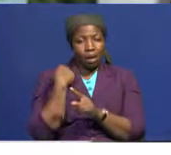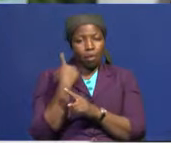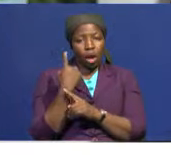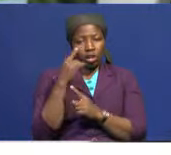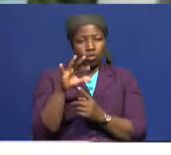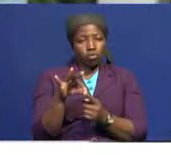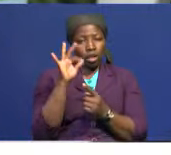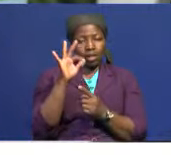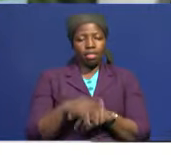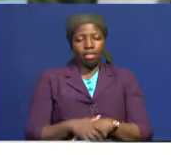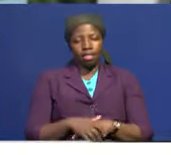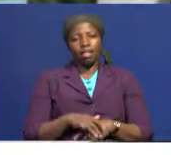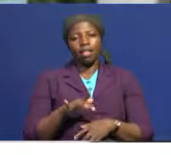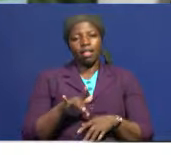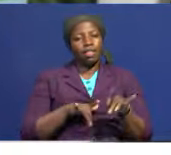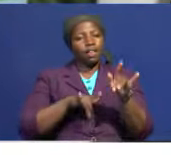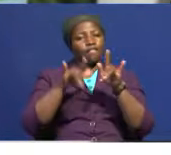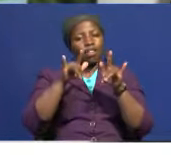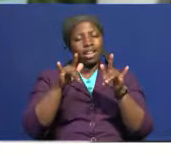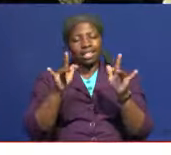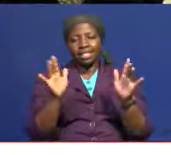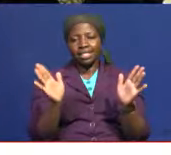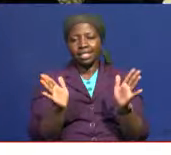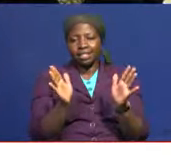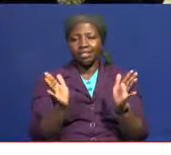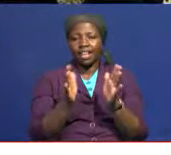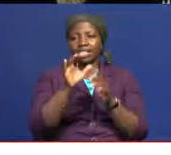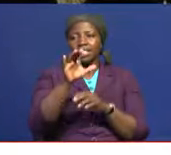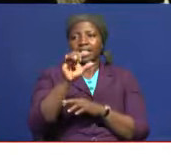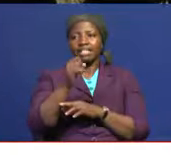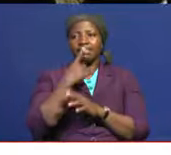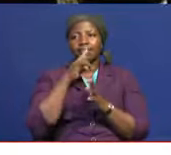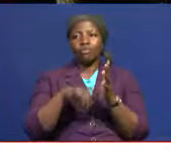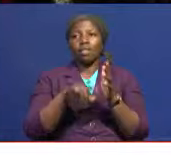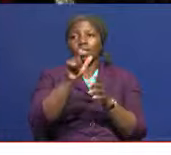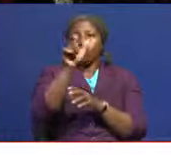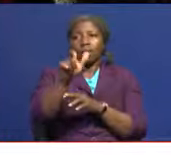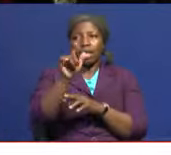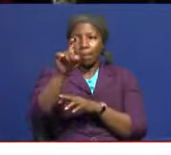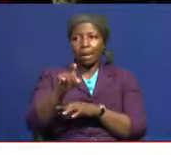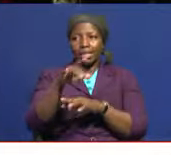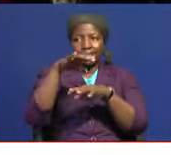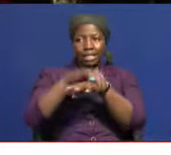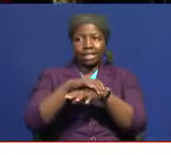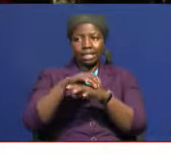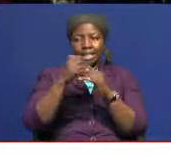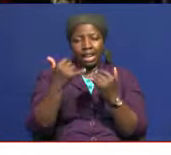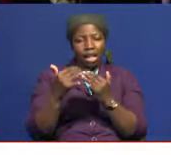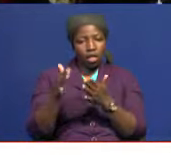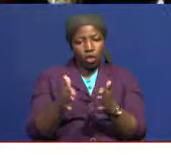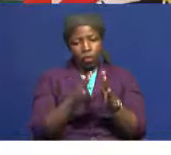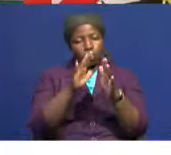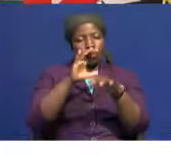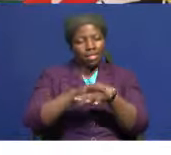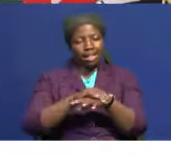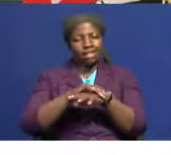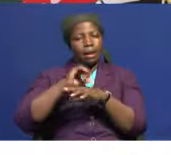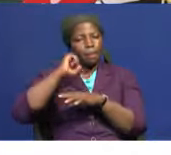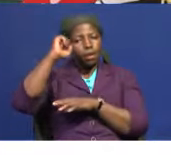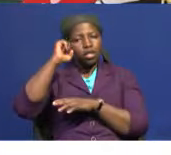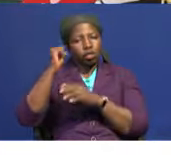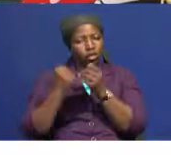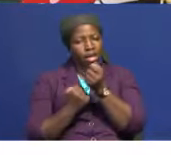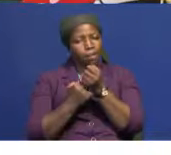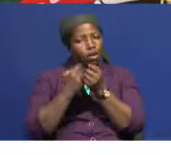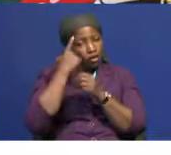Secretary noted that the continent must seize the current opportunity to galvanize political support for representation